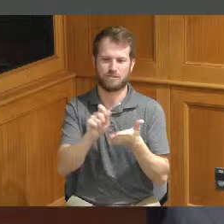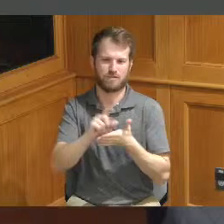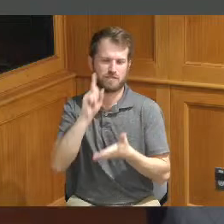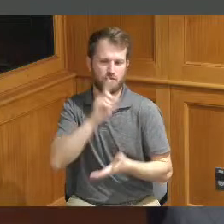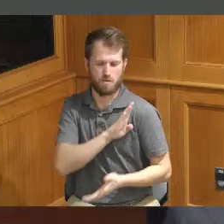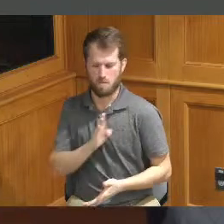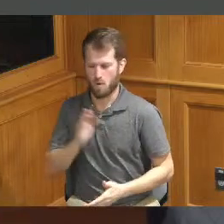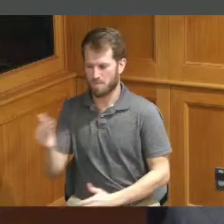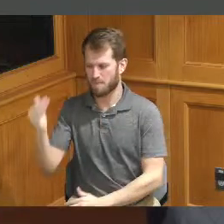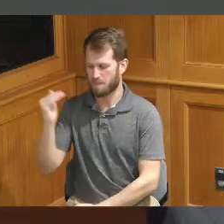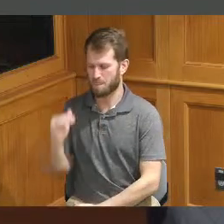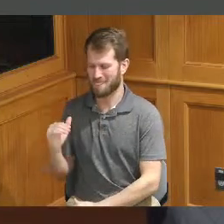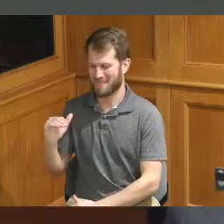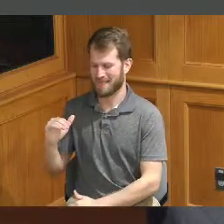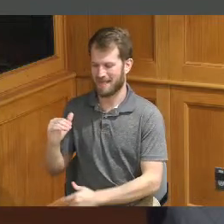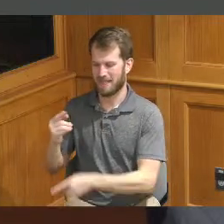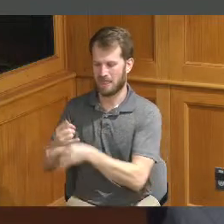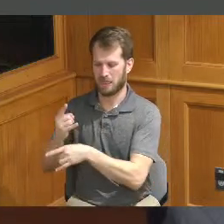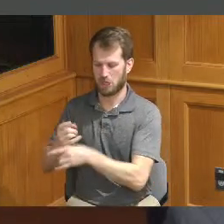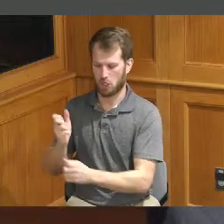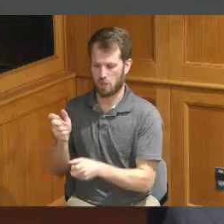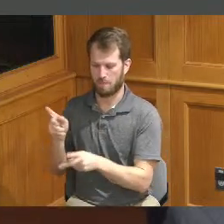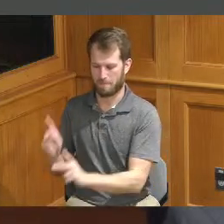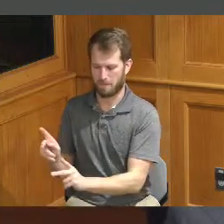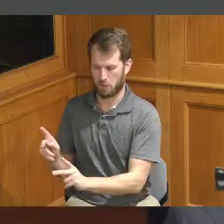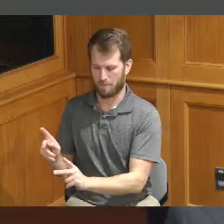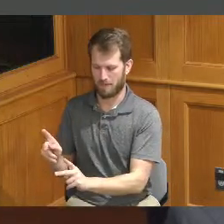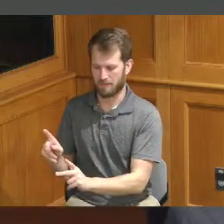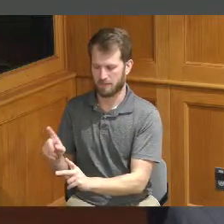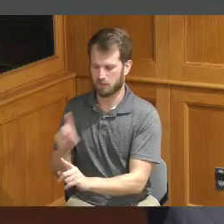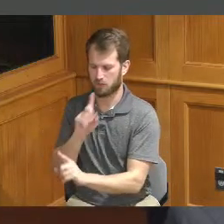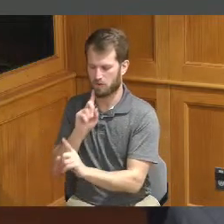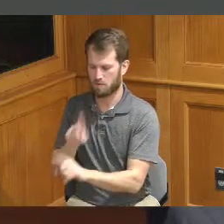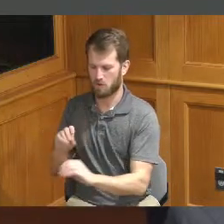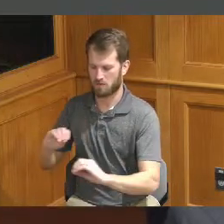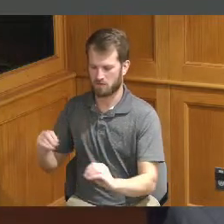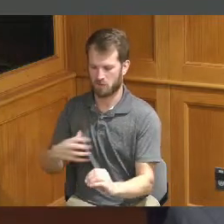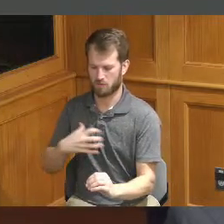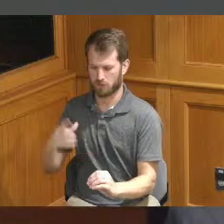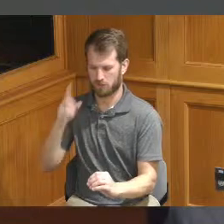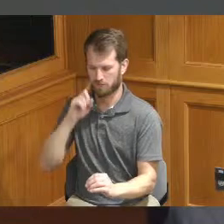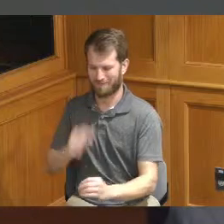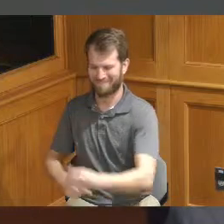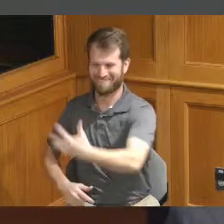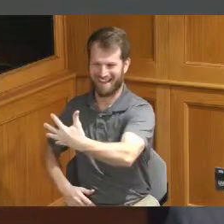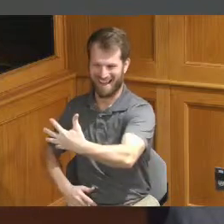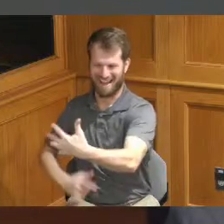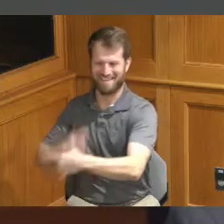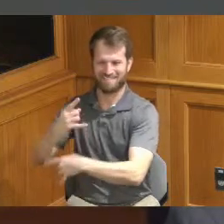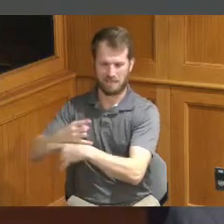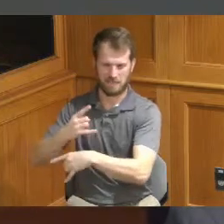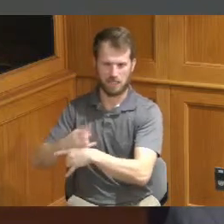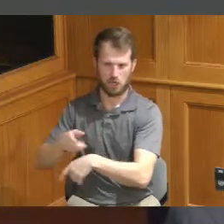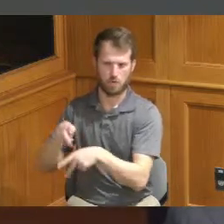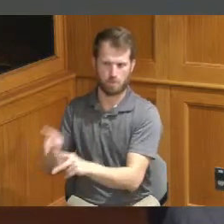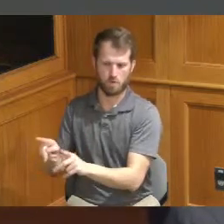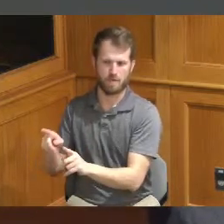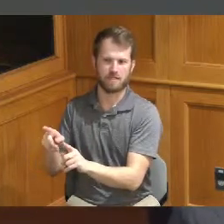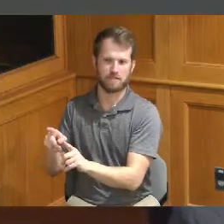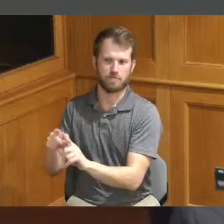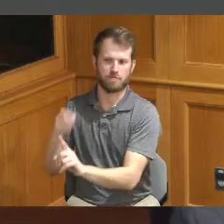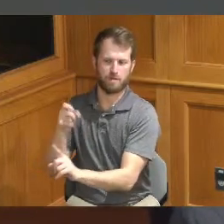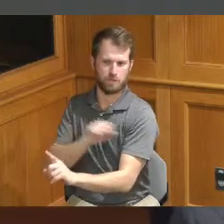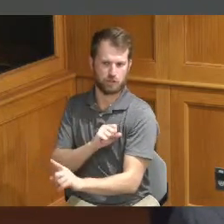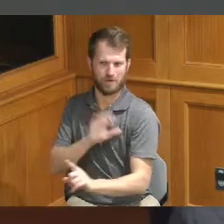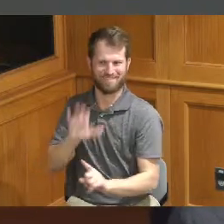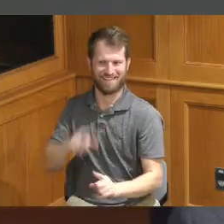5 liquor permits, reports of reporting no objection to 5 liquor permits in the county by the sheriff, and that is